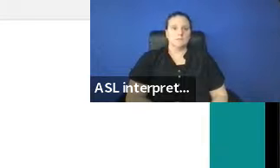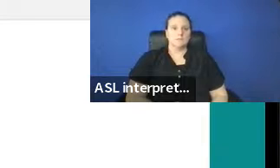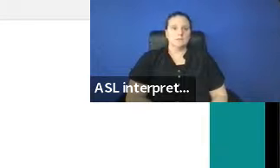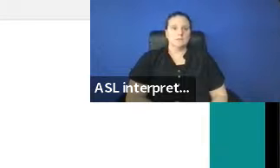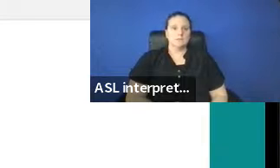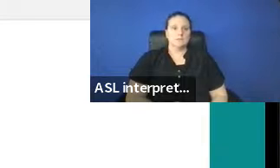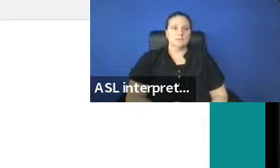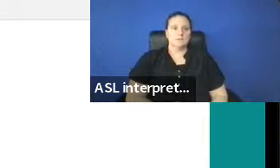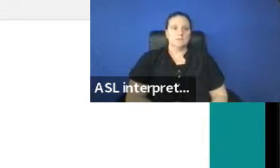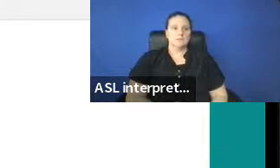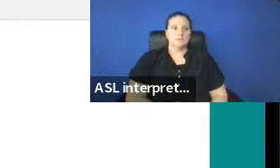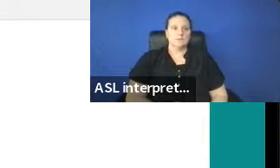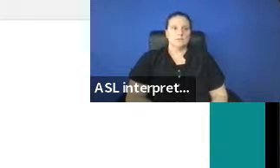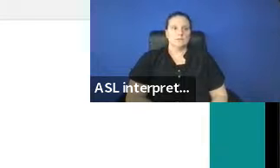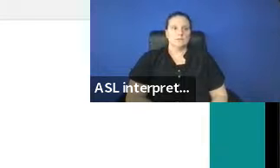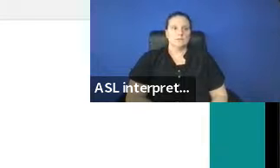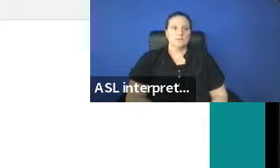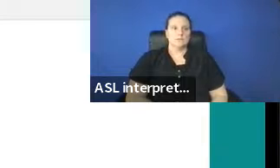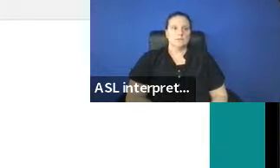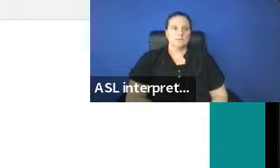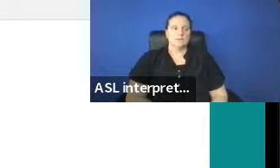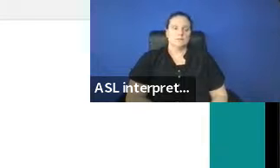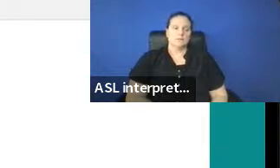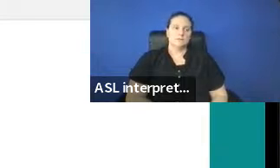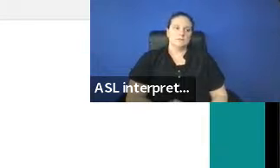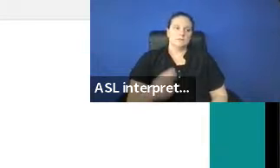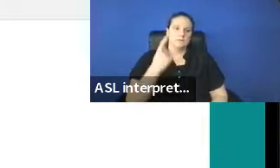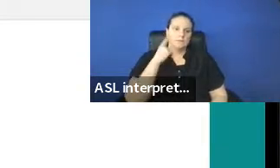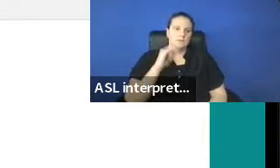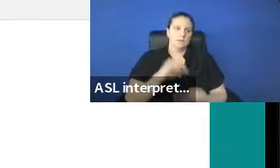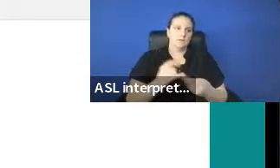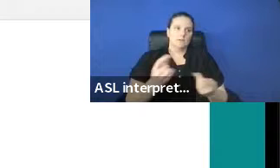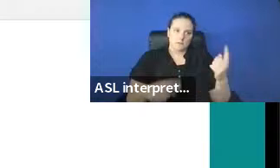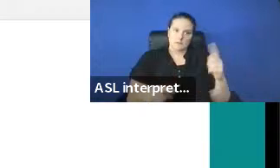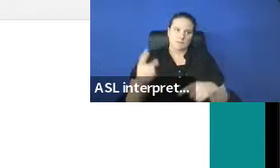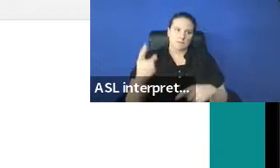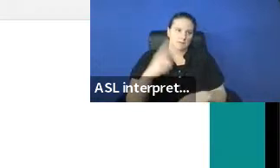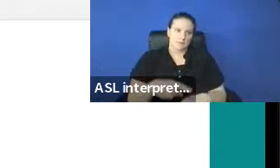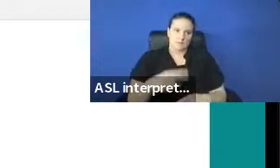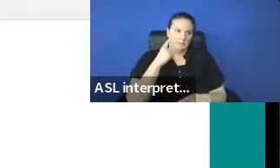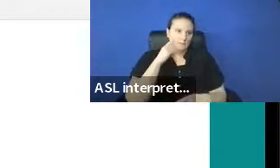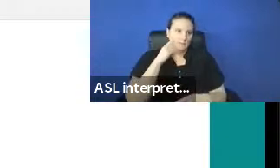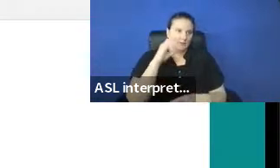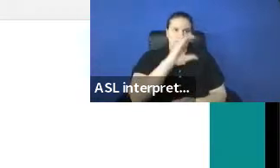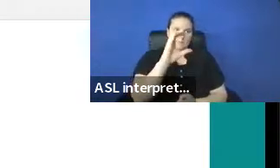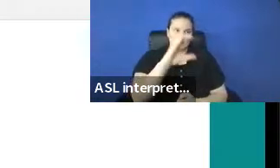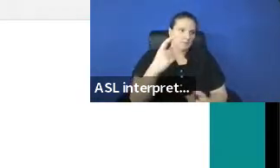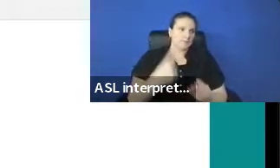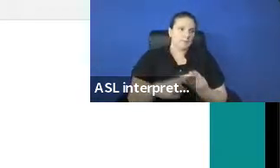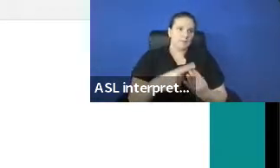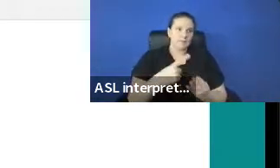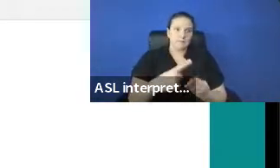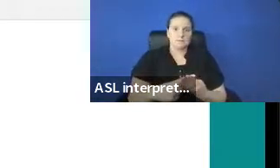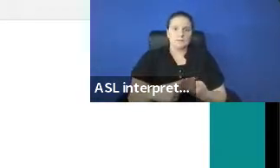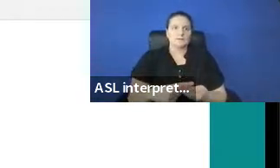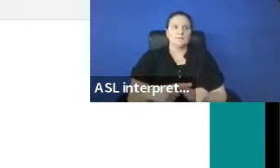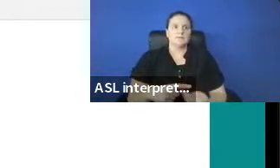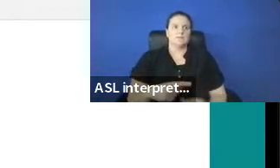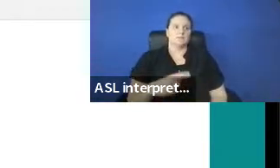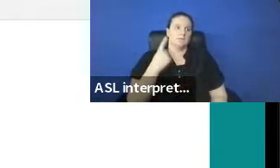meeting agreements, and this is really about exploring versus debating and being